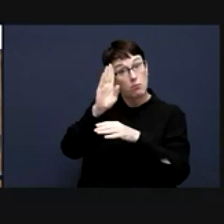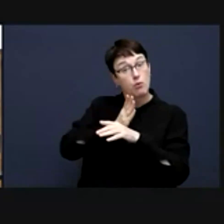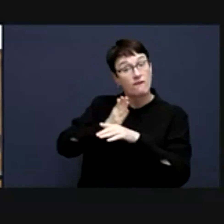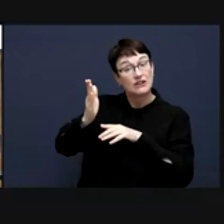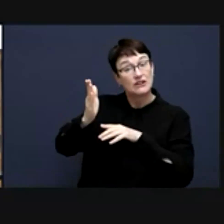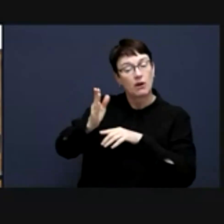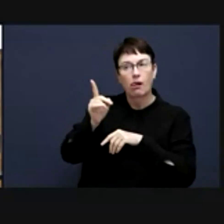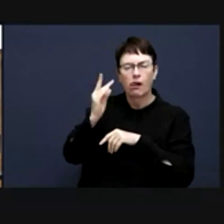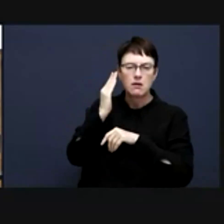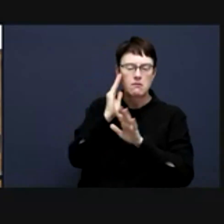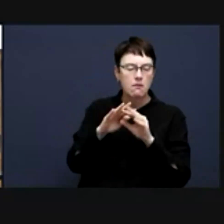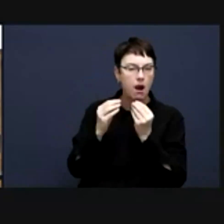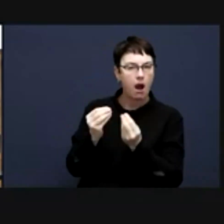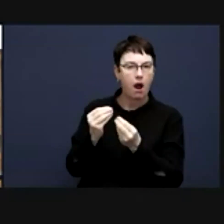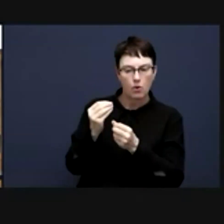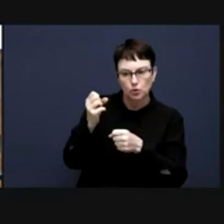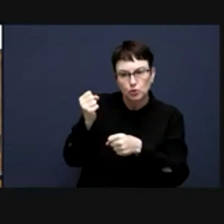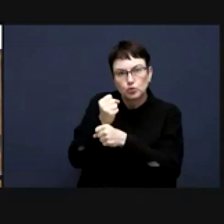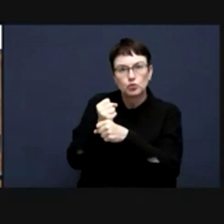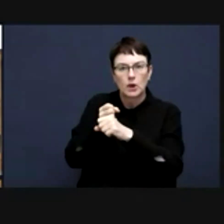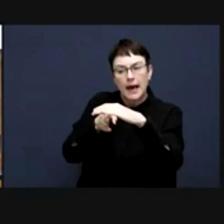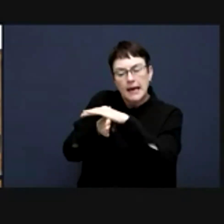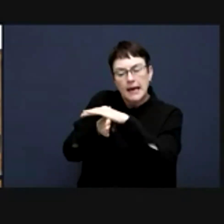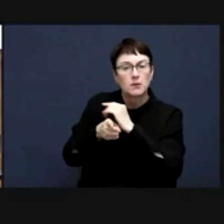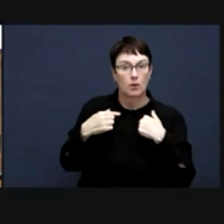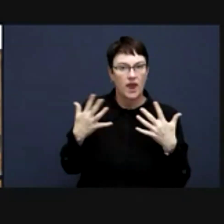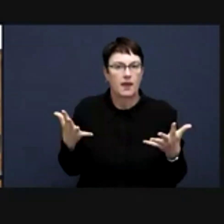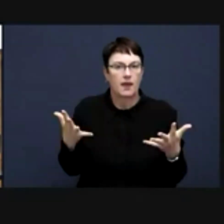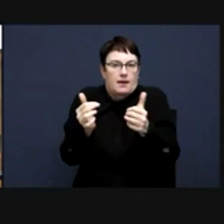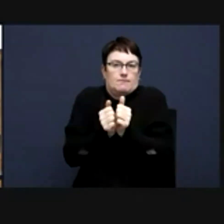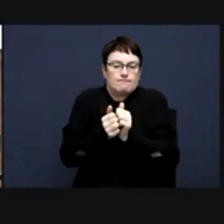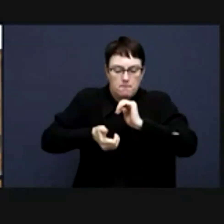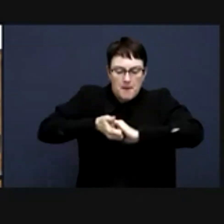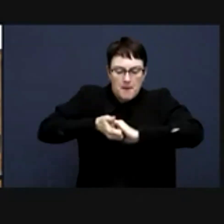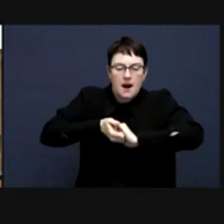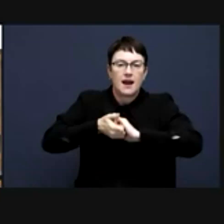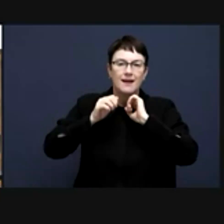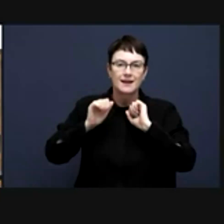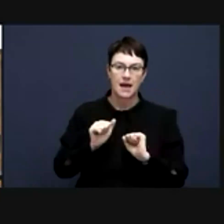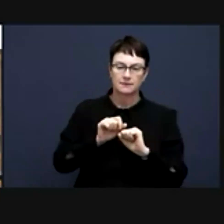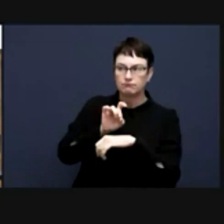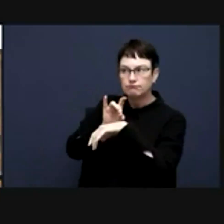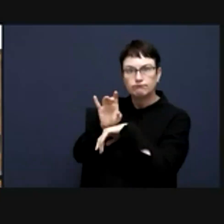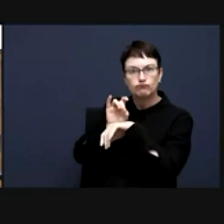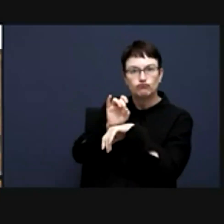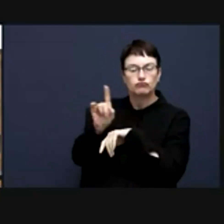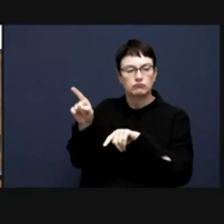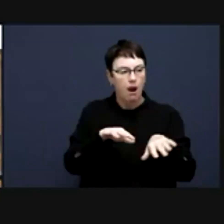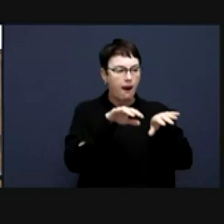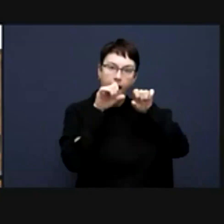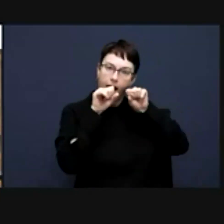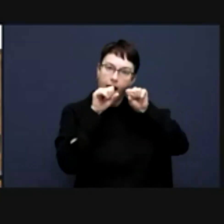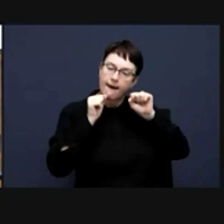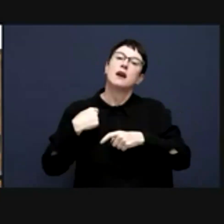their members, by building the expertise internally with accessibility experts working in the